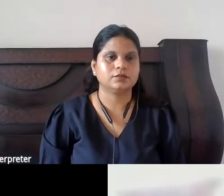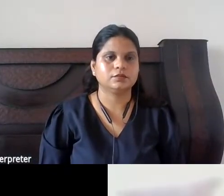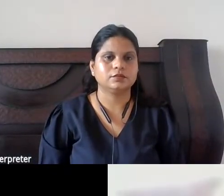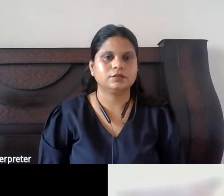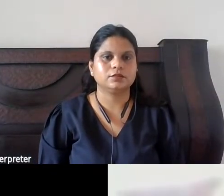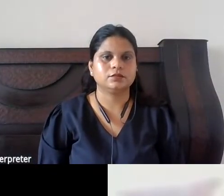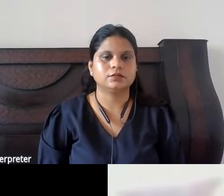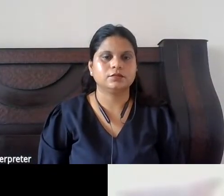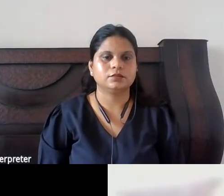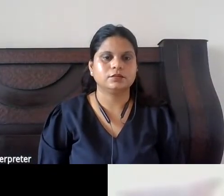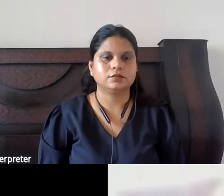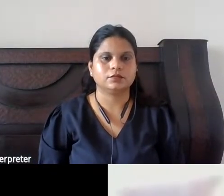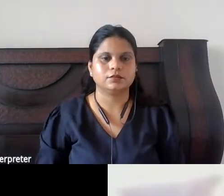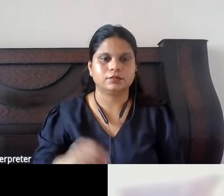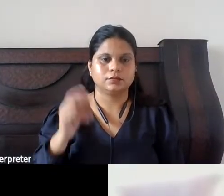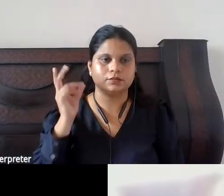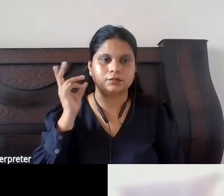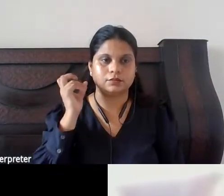Not clear.